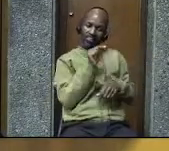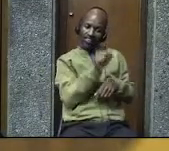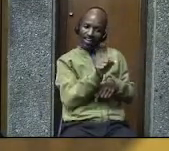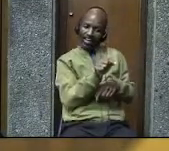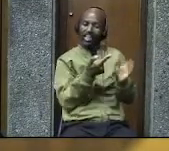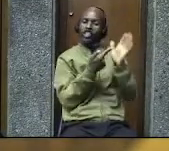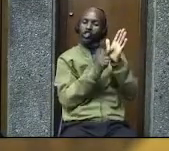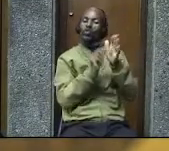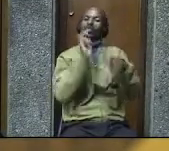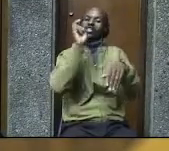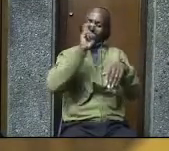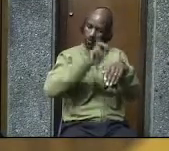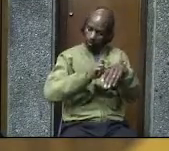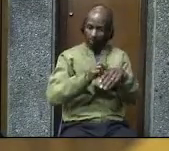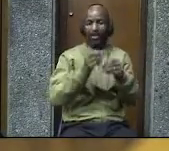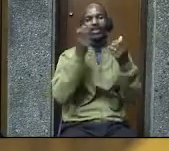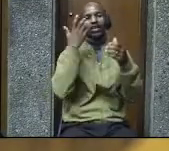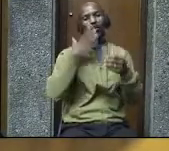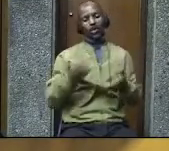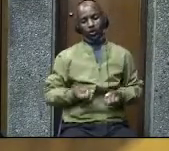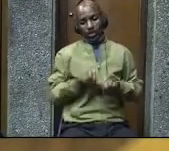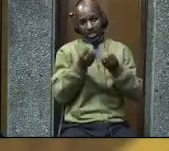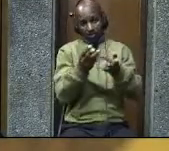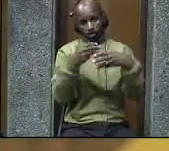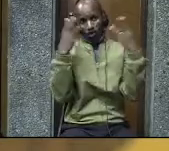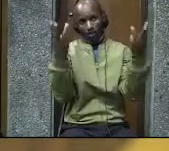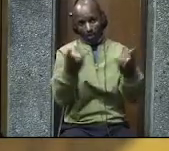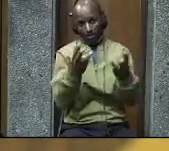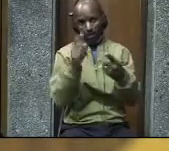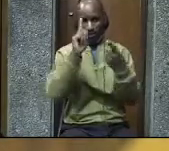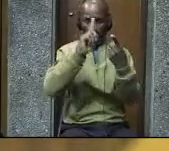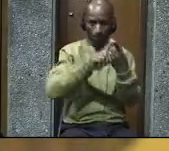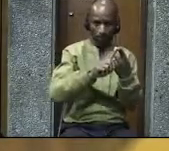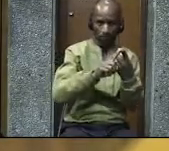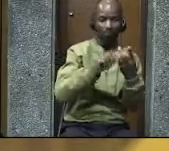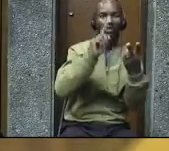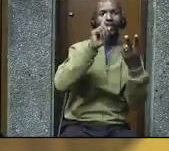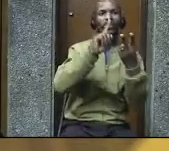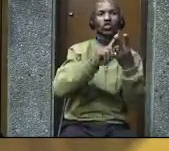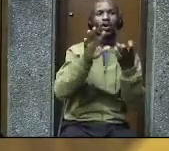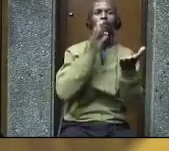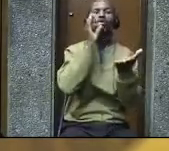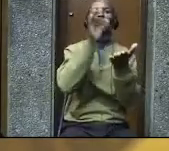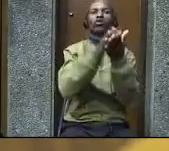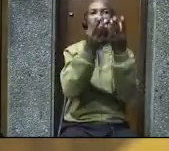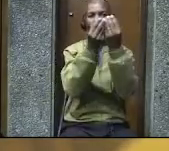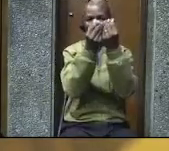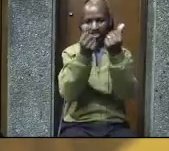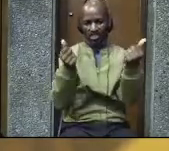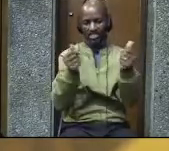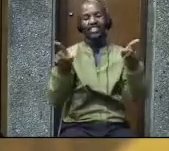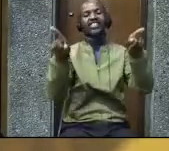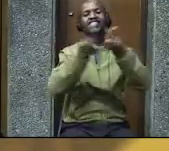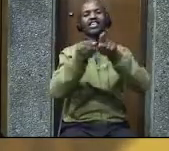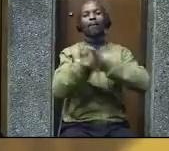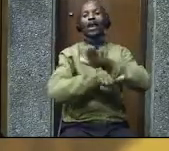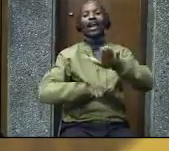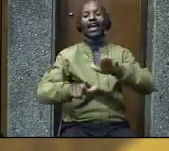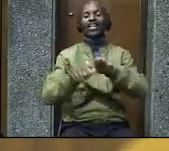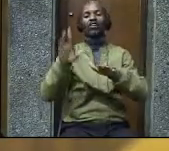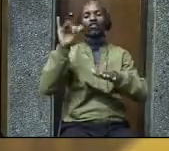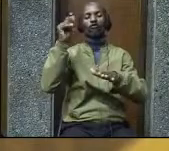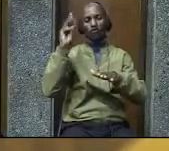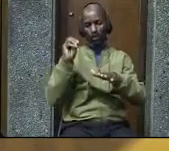show ka nnete ga batla fana ka lefatshe go batho ba rona. Number 1. Number 2 proposed solution, the very same land reform and